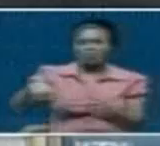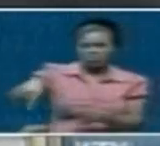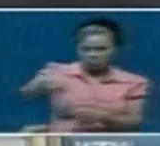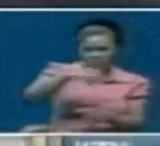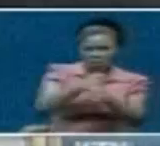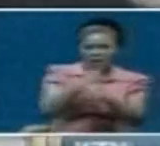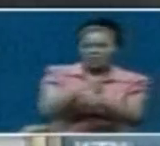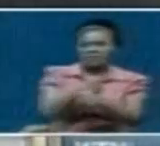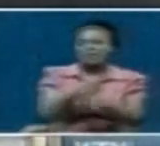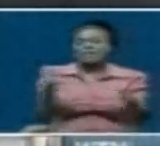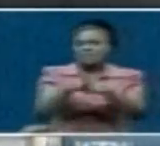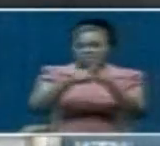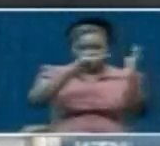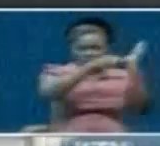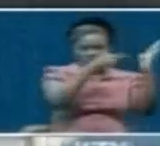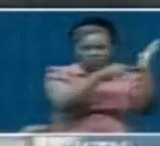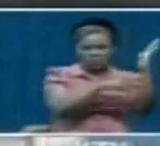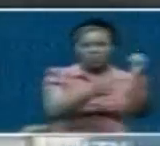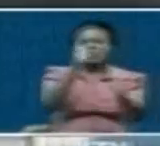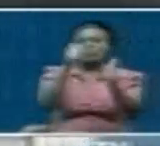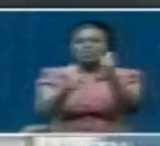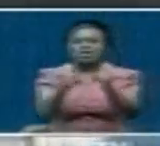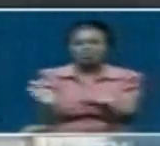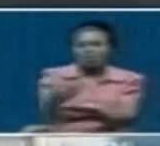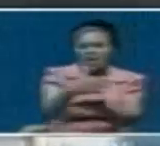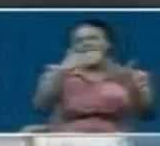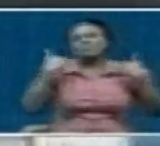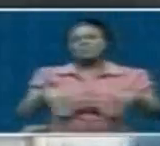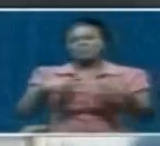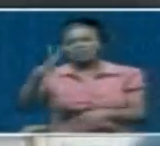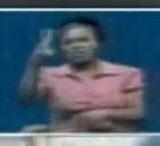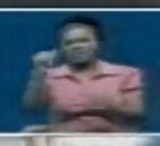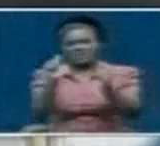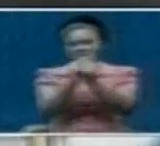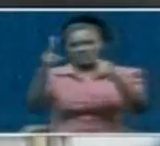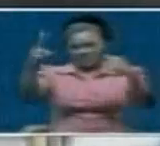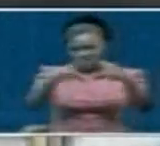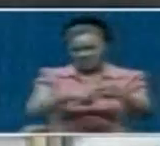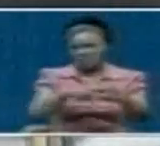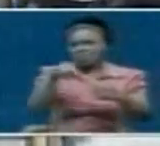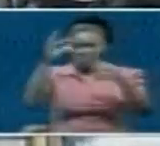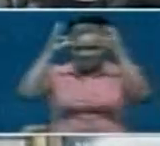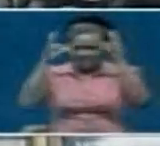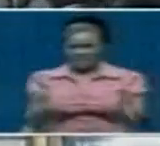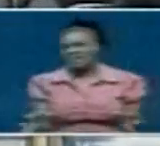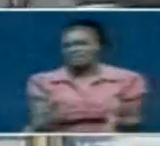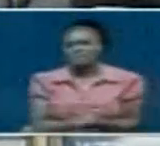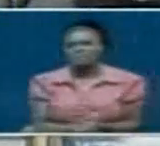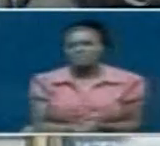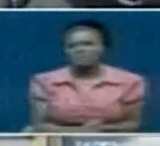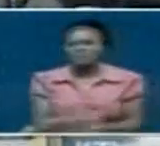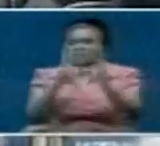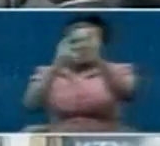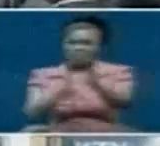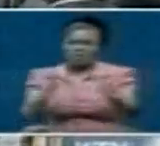or what is going to be the issue that will help organize the politics of 2017, and who is likely to be championing those issues.